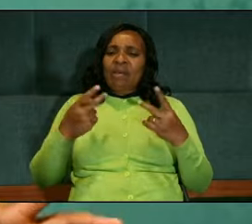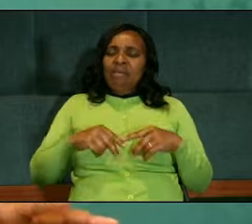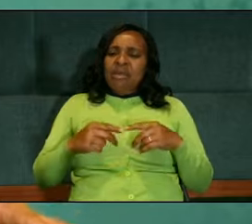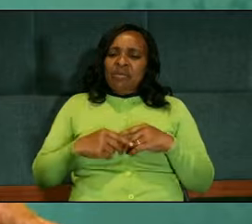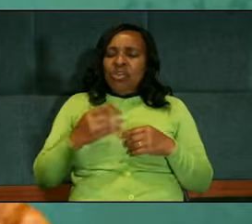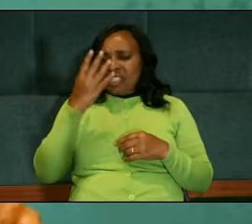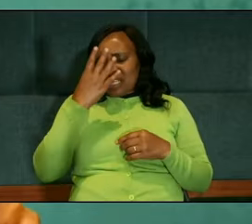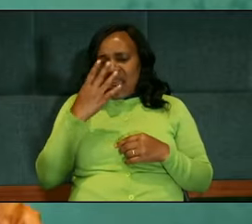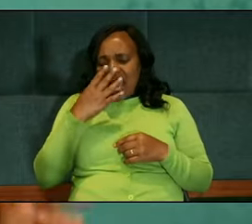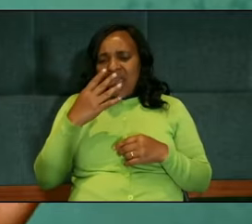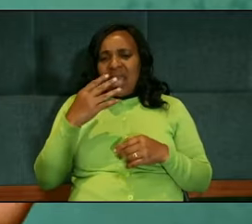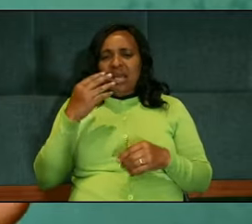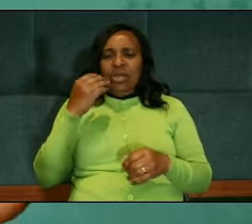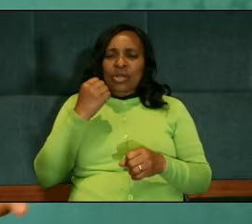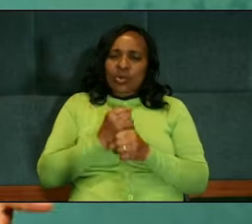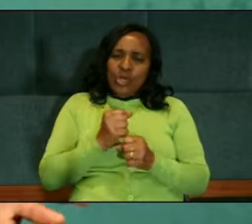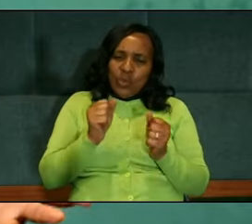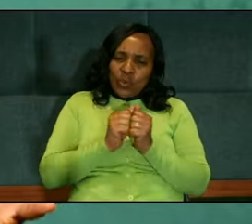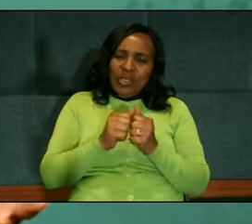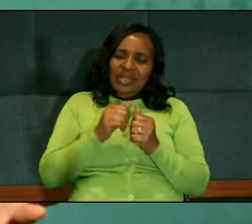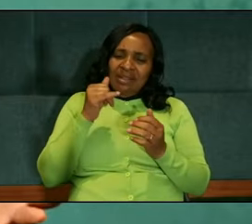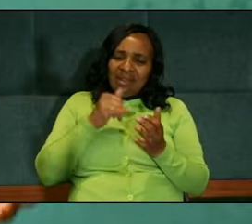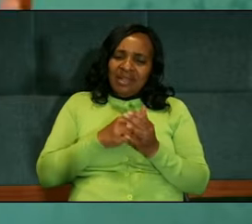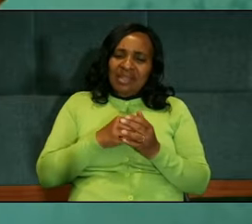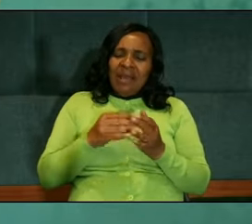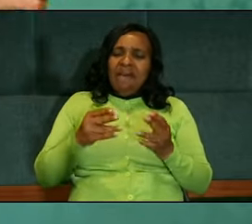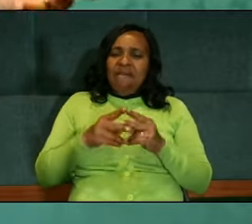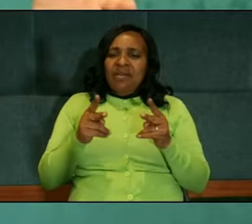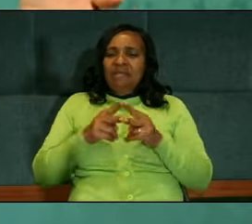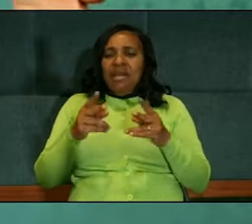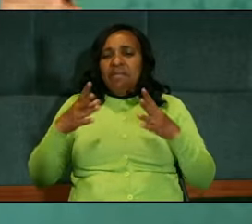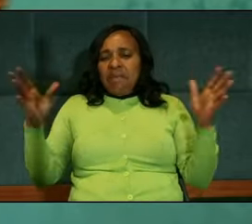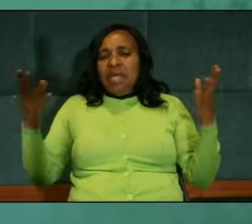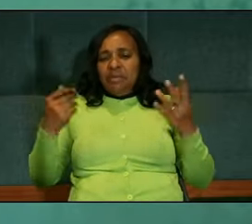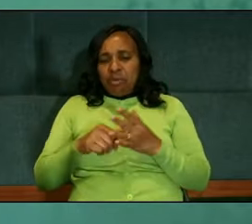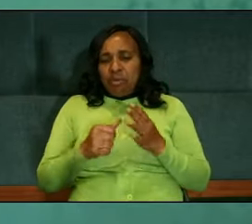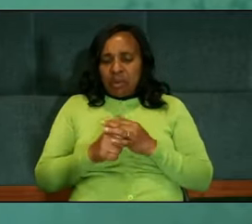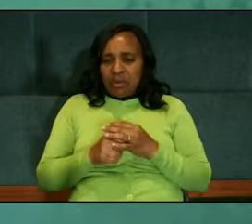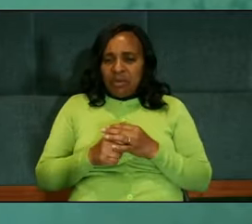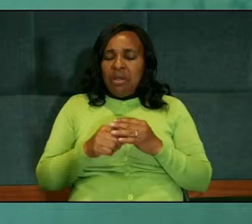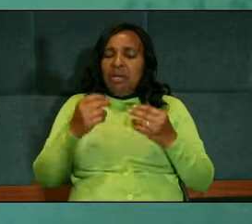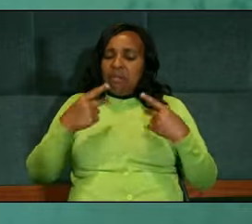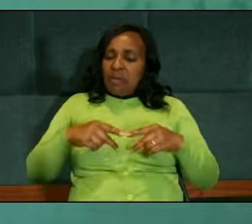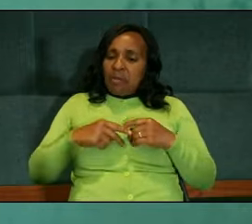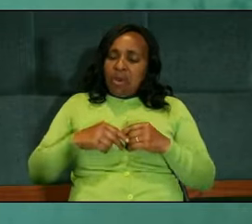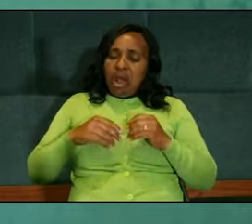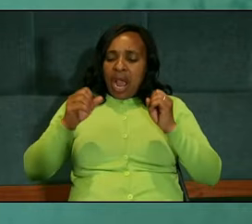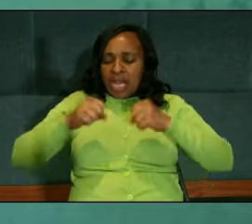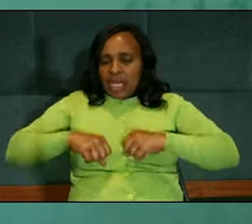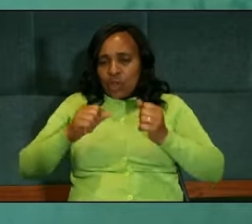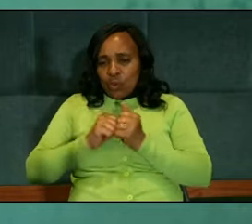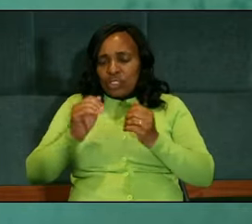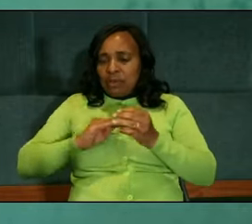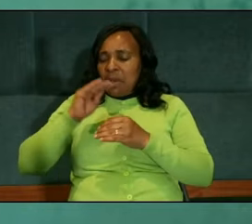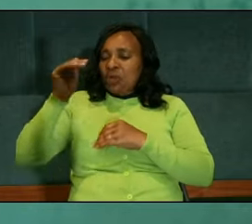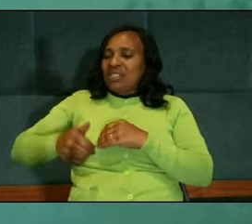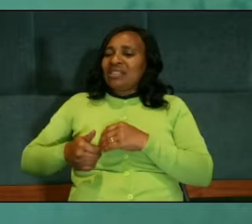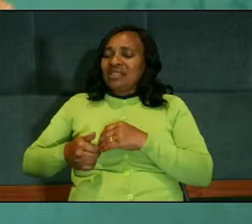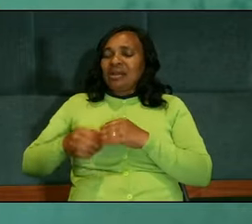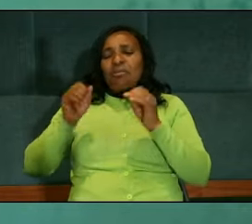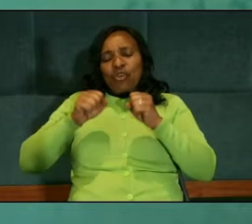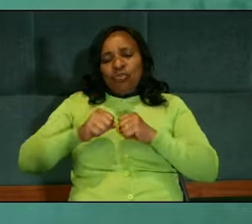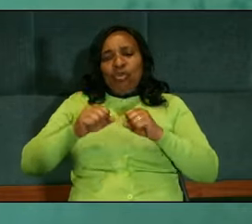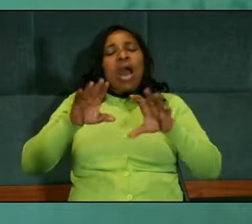people shy away from dealing with it because it's such a big problem and people don't like dealing with mountains. So I feel we should learn to deal with these conflicts